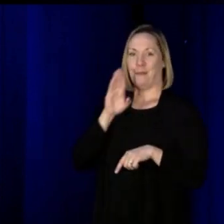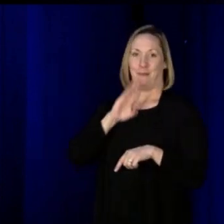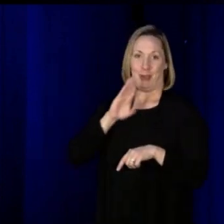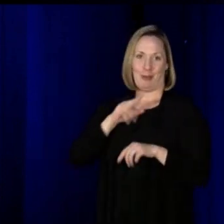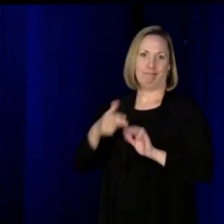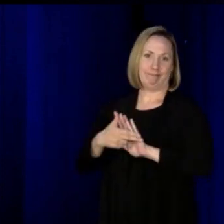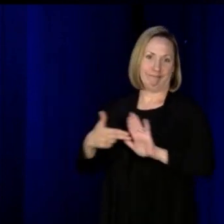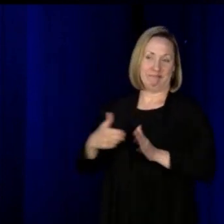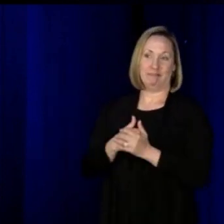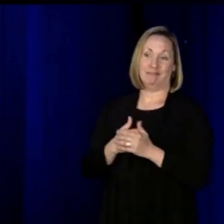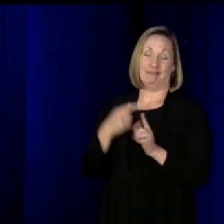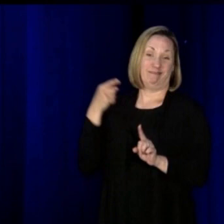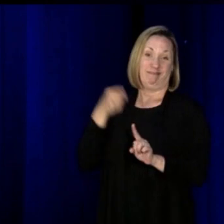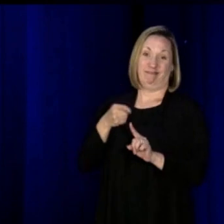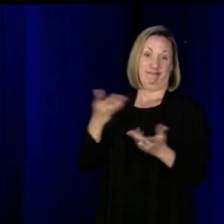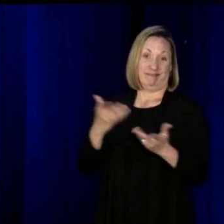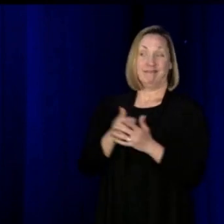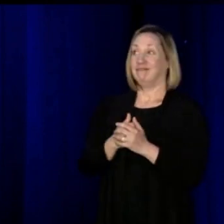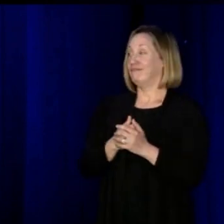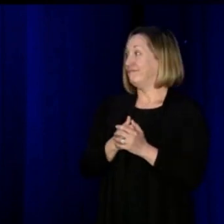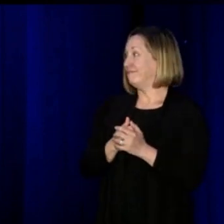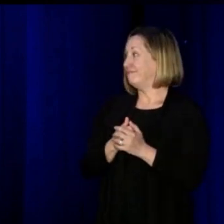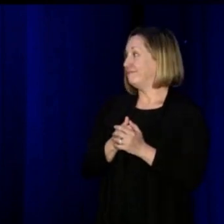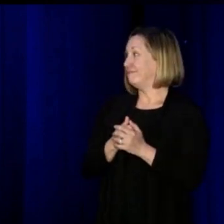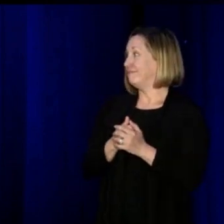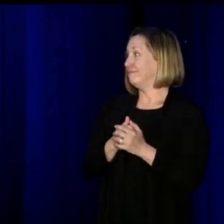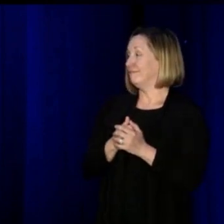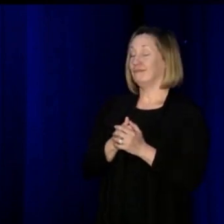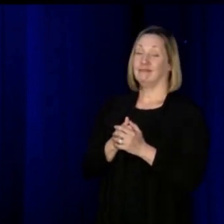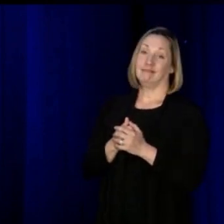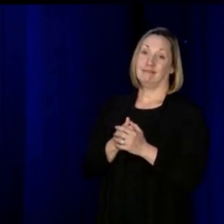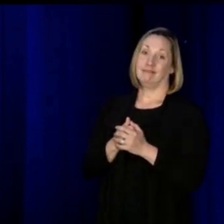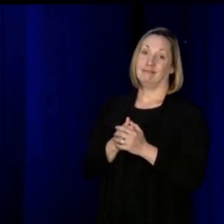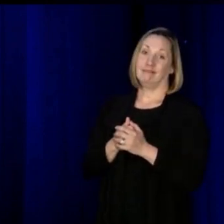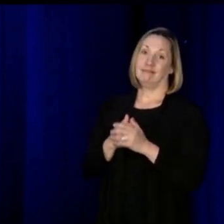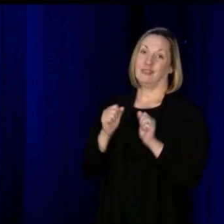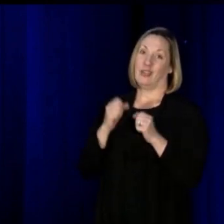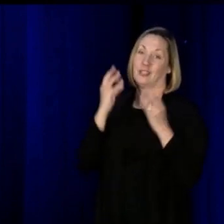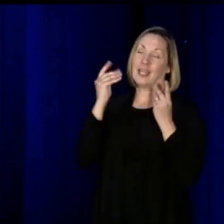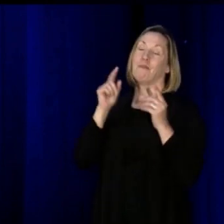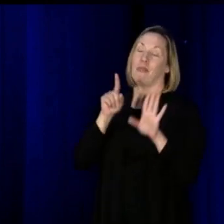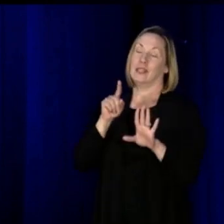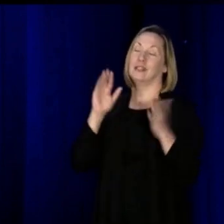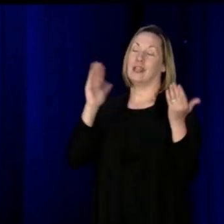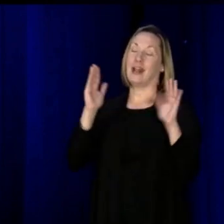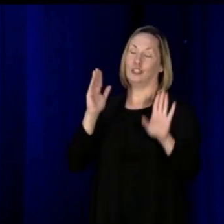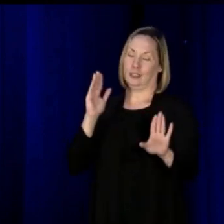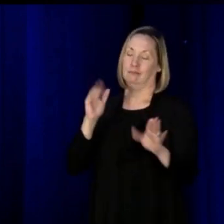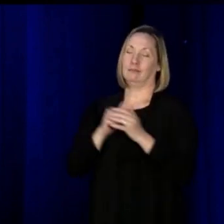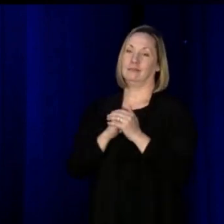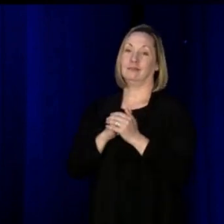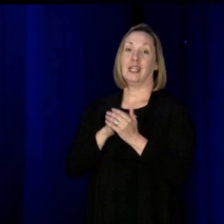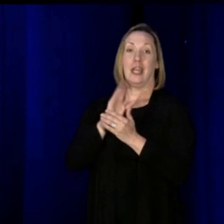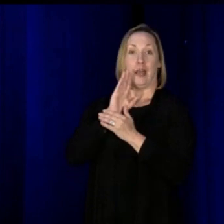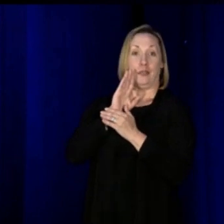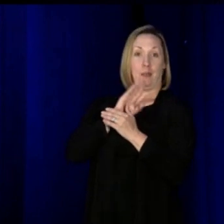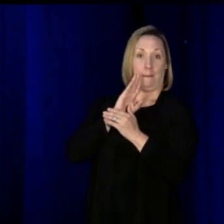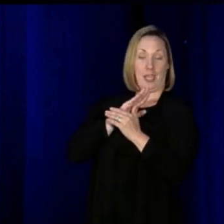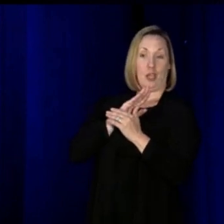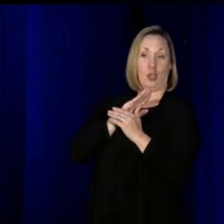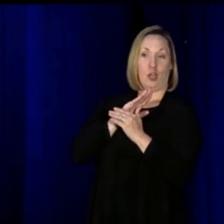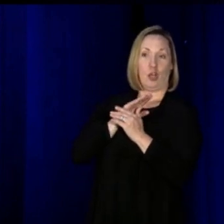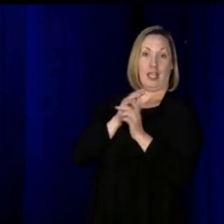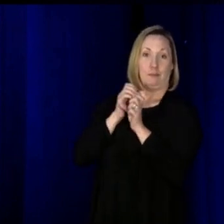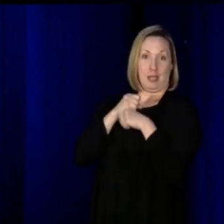So basically, you have to think about this analogy. The beer is being